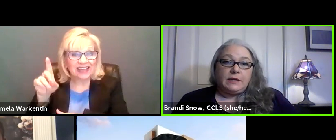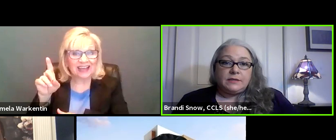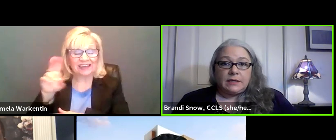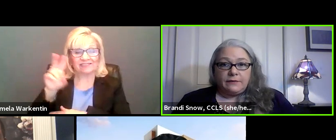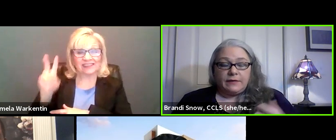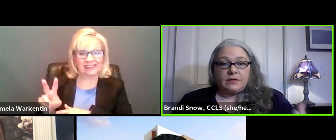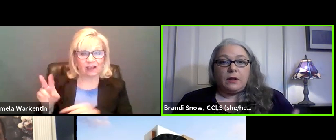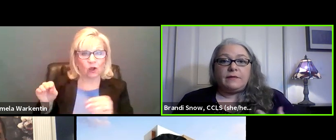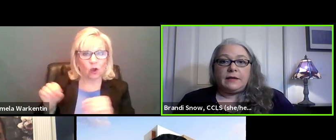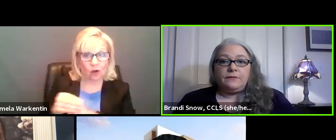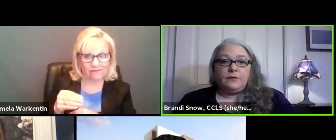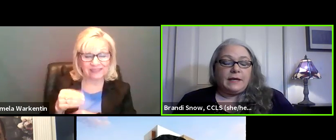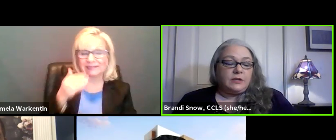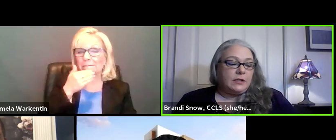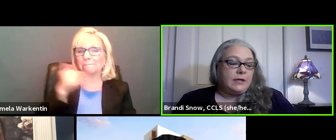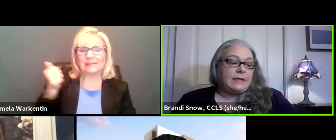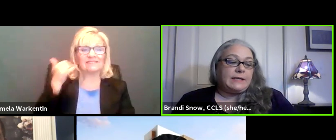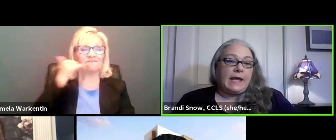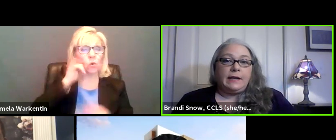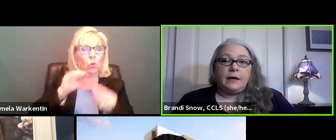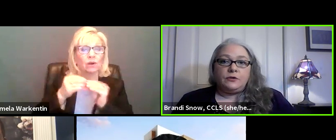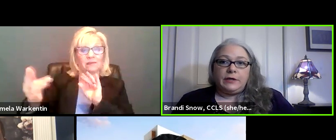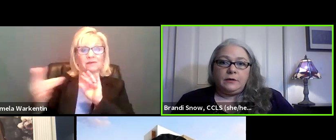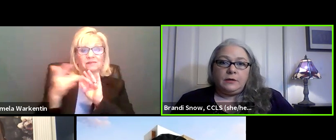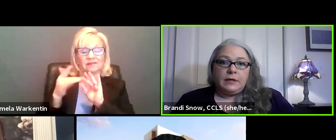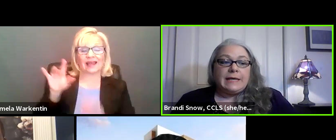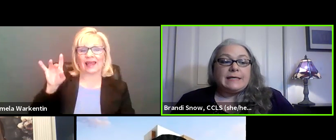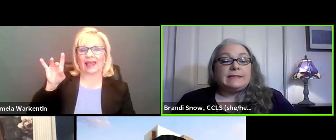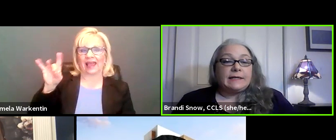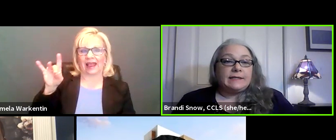reach us, to give us all of that information, is